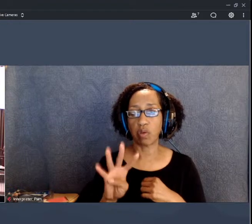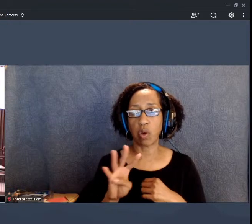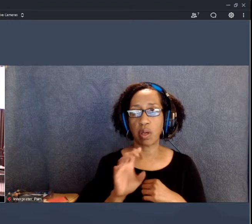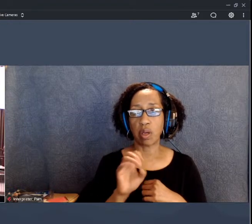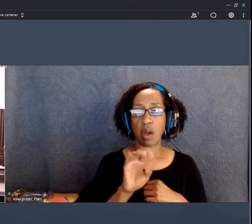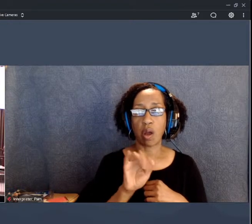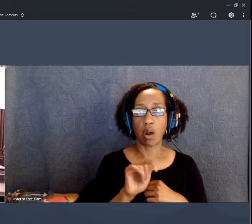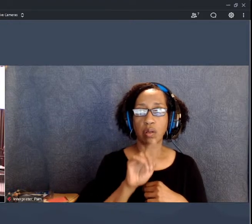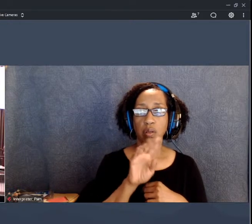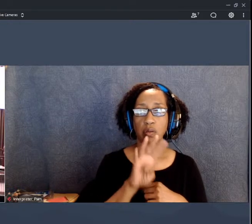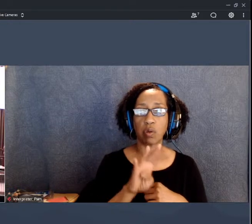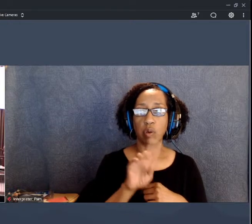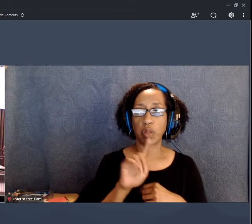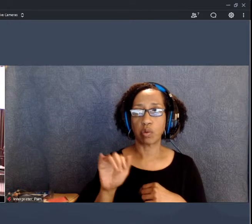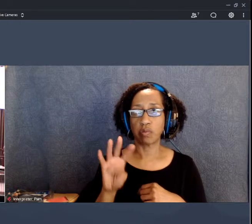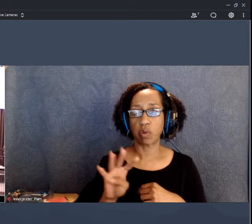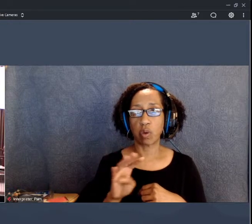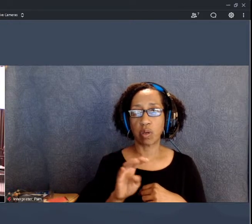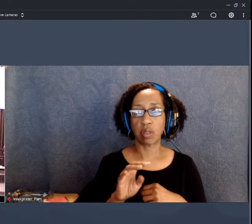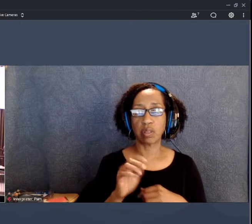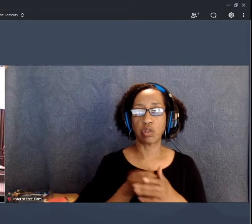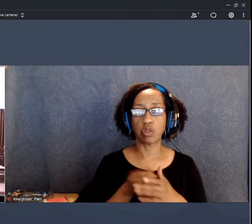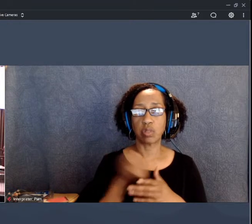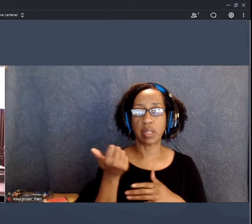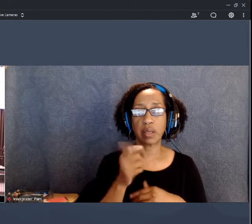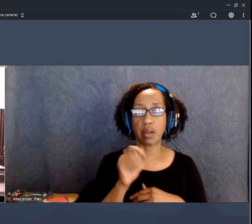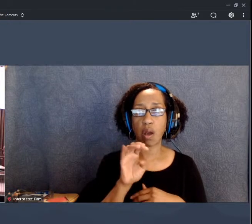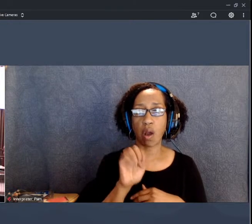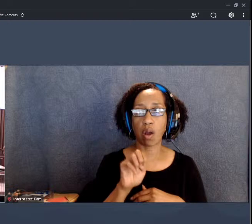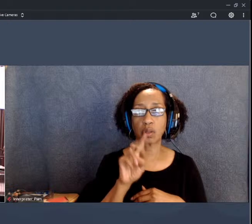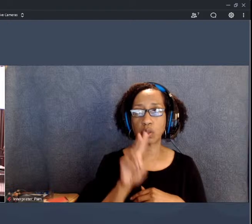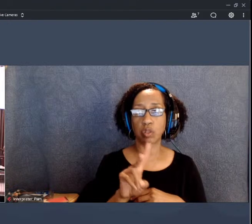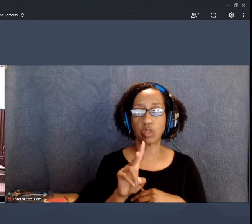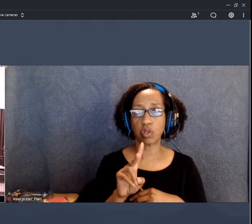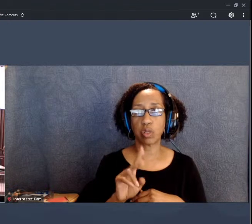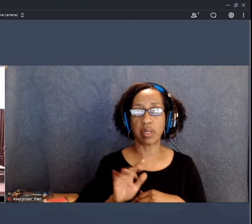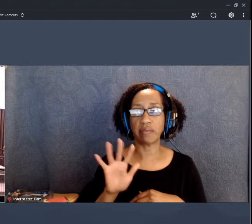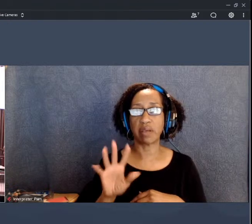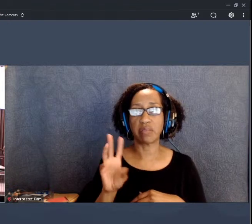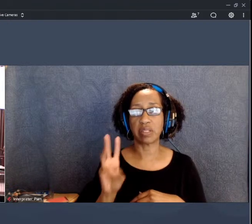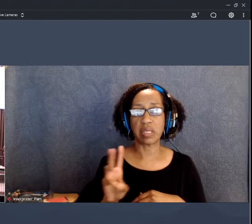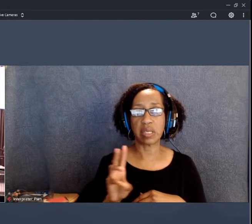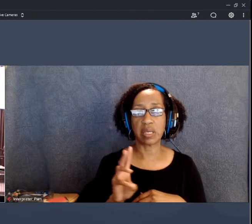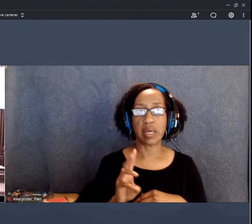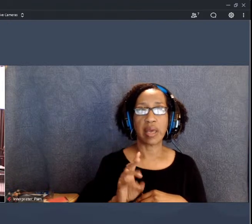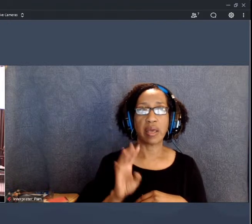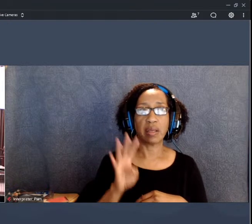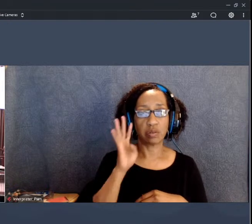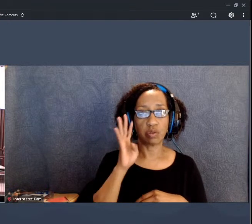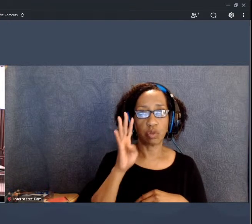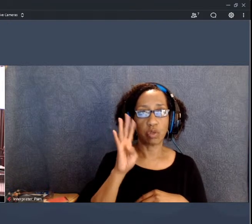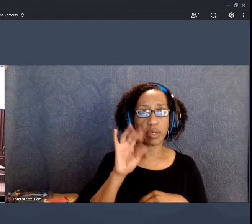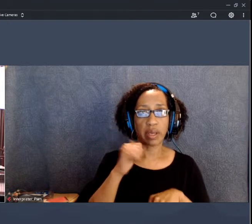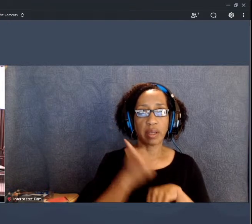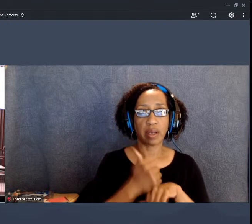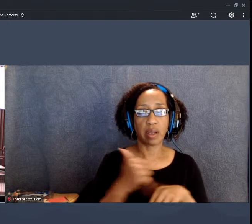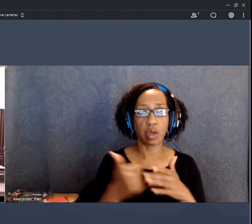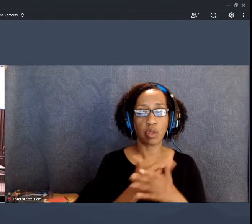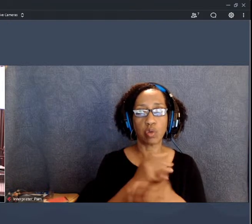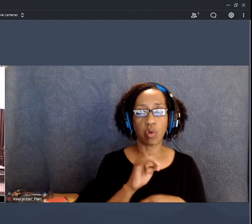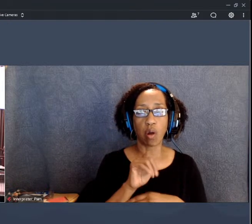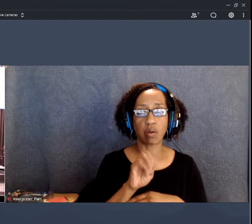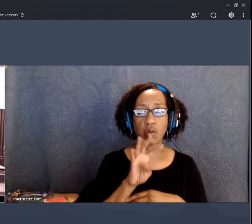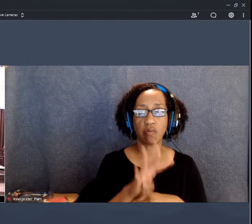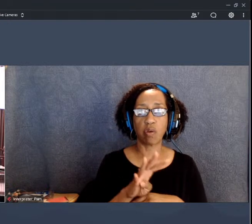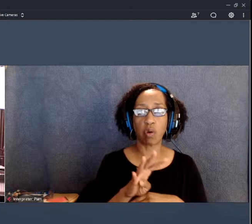Divisions 1 through 4, to delete Article 2, Divisions 5 and 6, and to create a new Article 4,